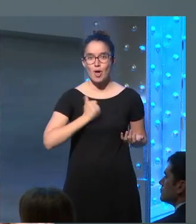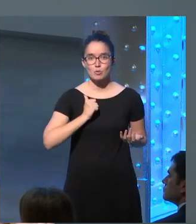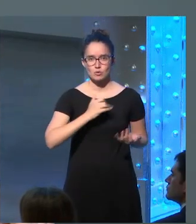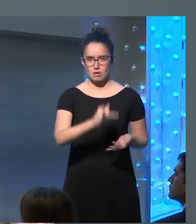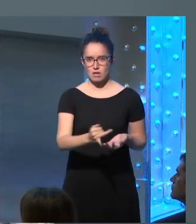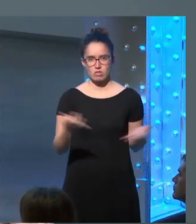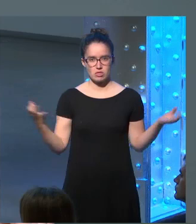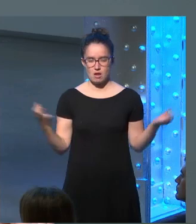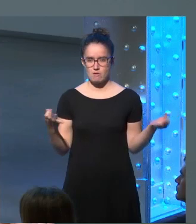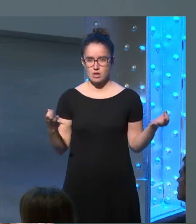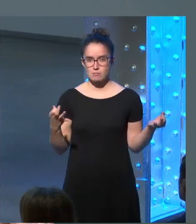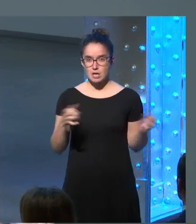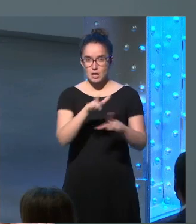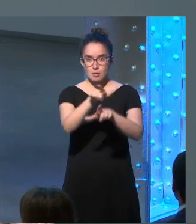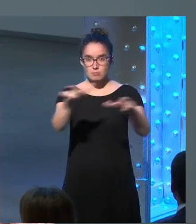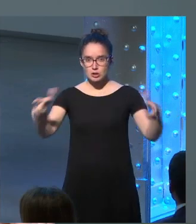to make it possible